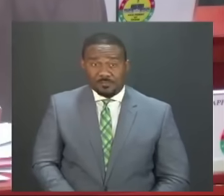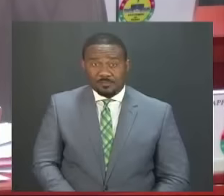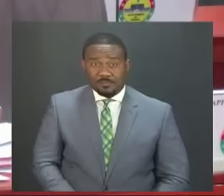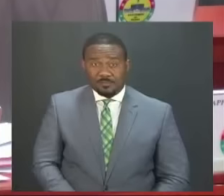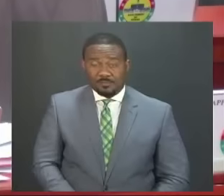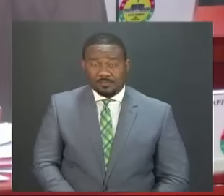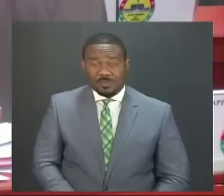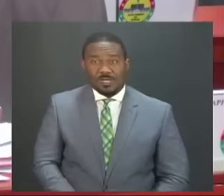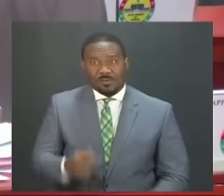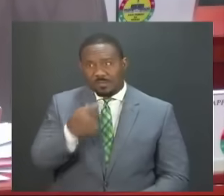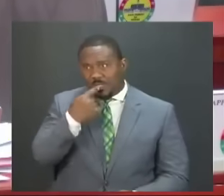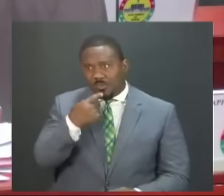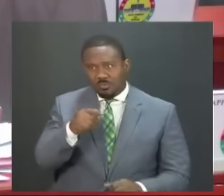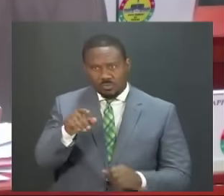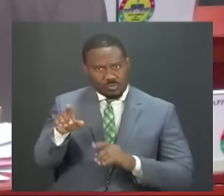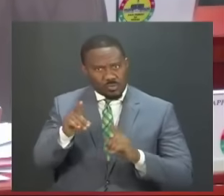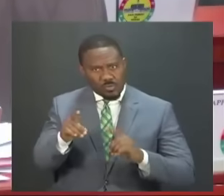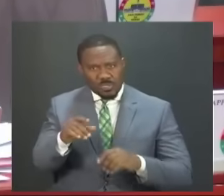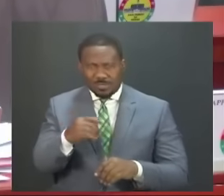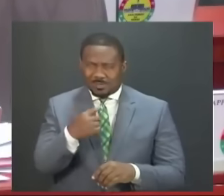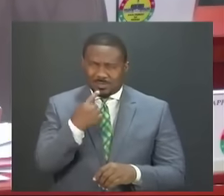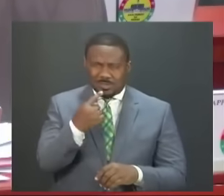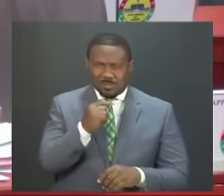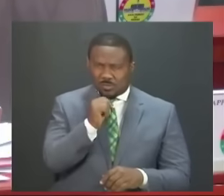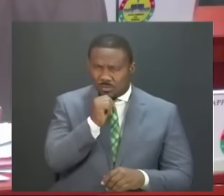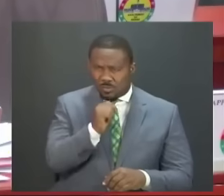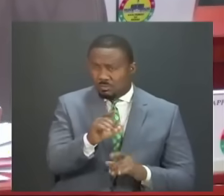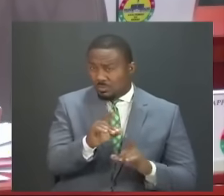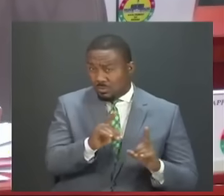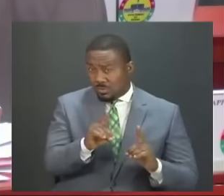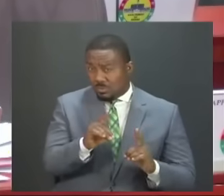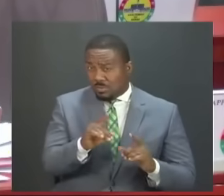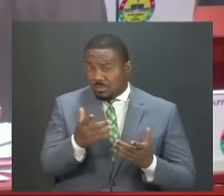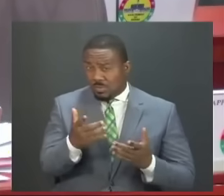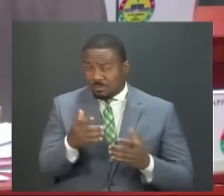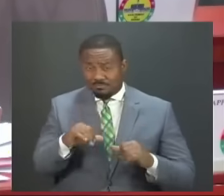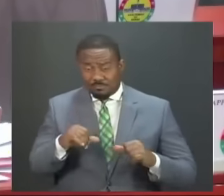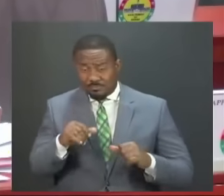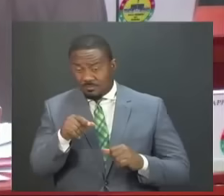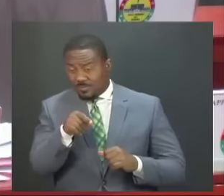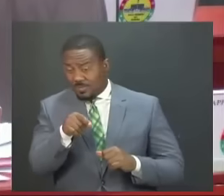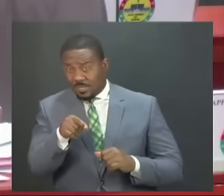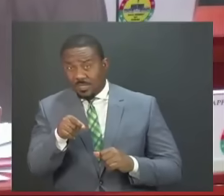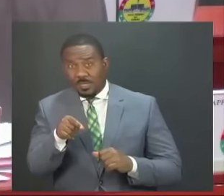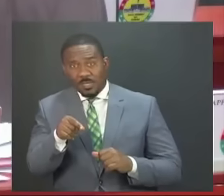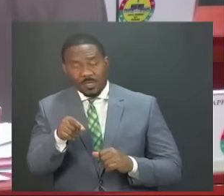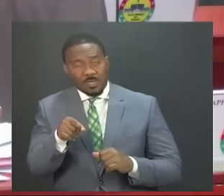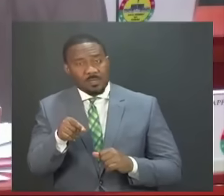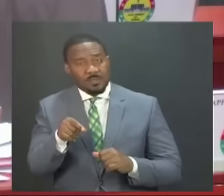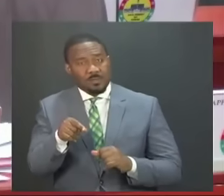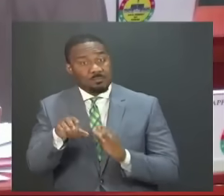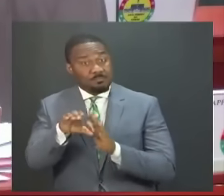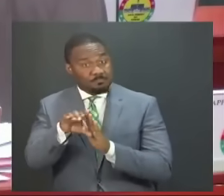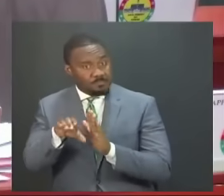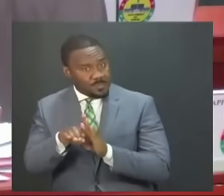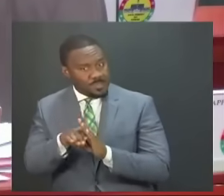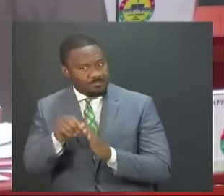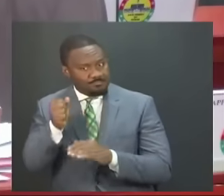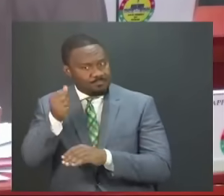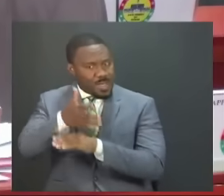should not, apart from offending the Constitution. We say we should not interfere in the work of the